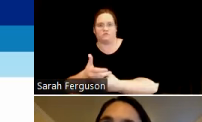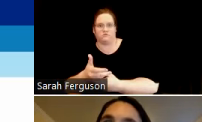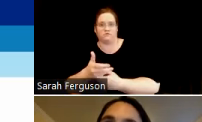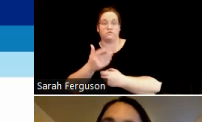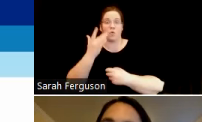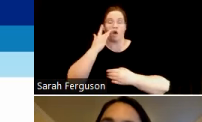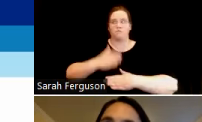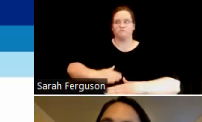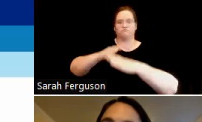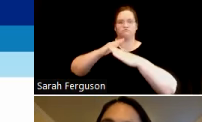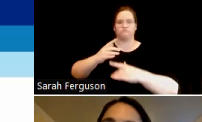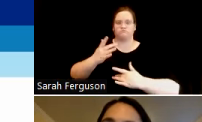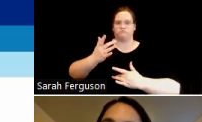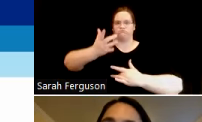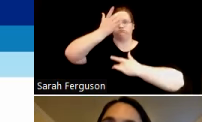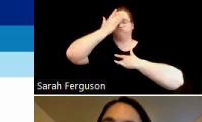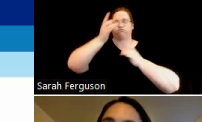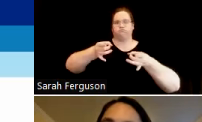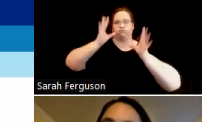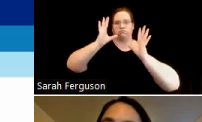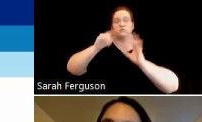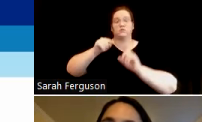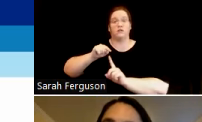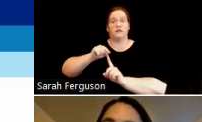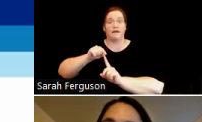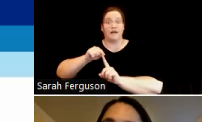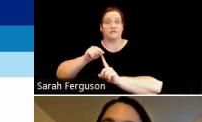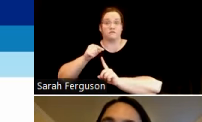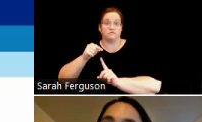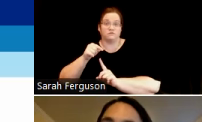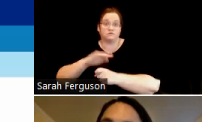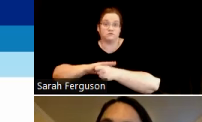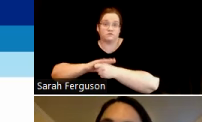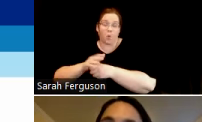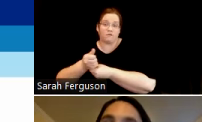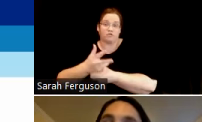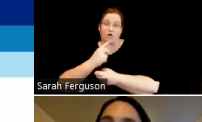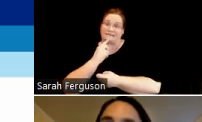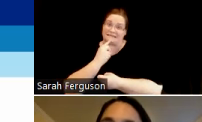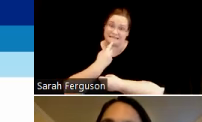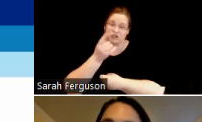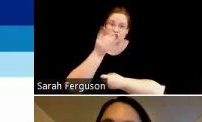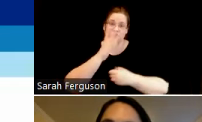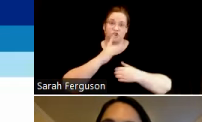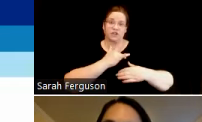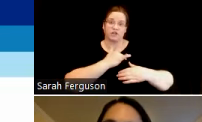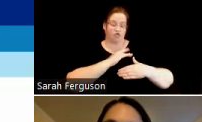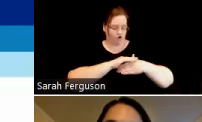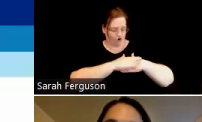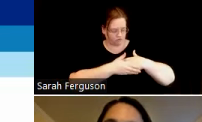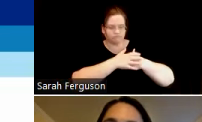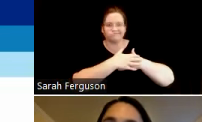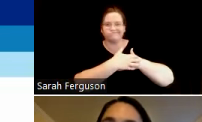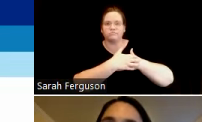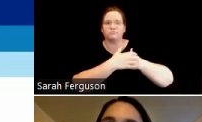COVID, and myocarditis would be considered one of the serious events of COVID-19. So I would say that